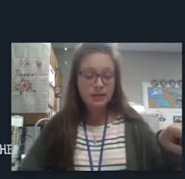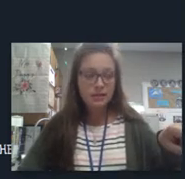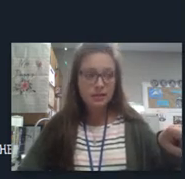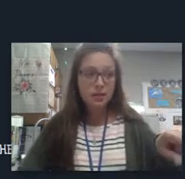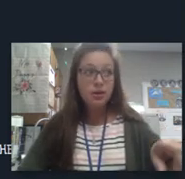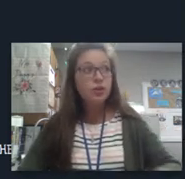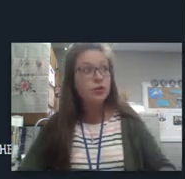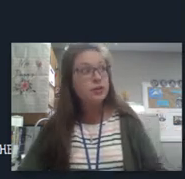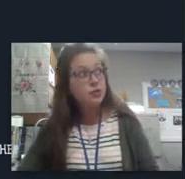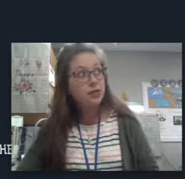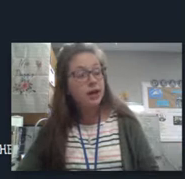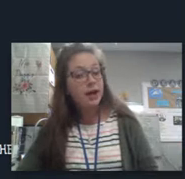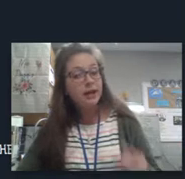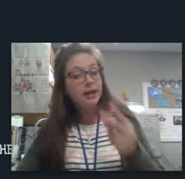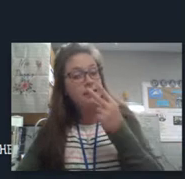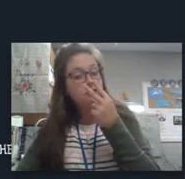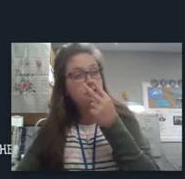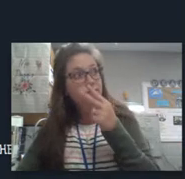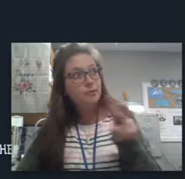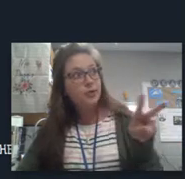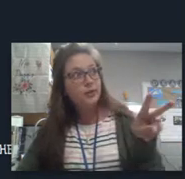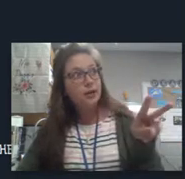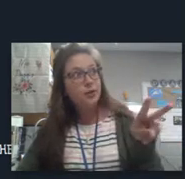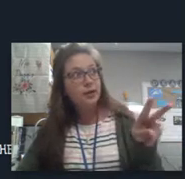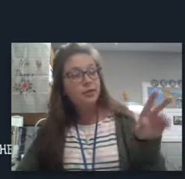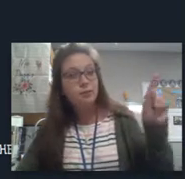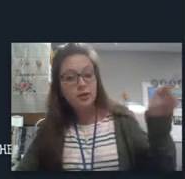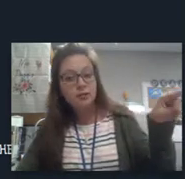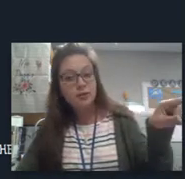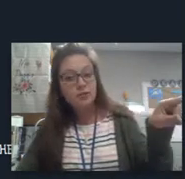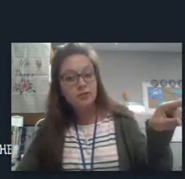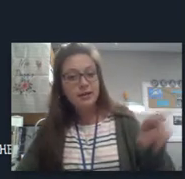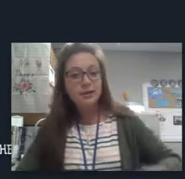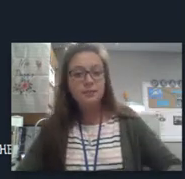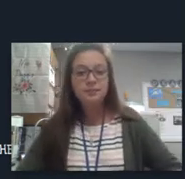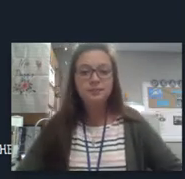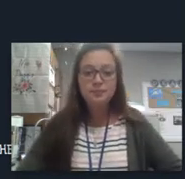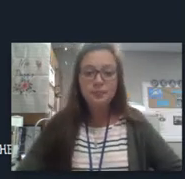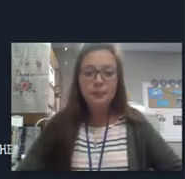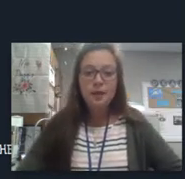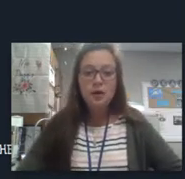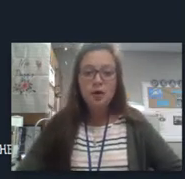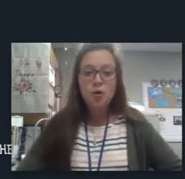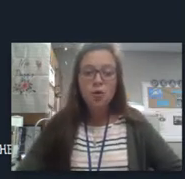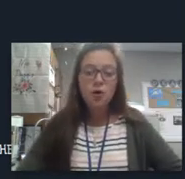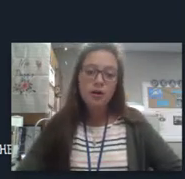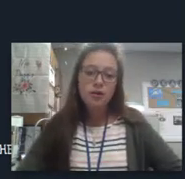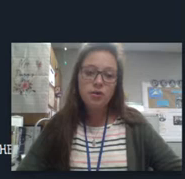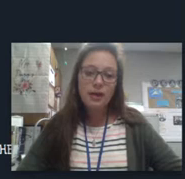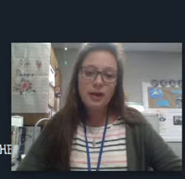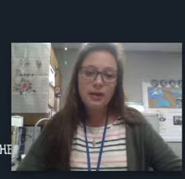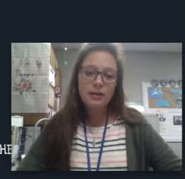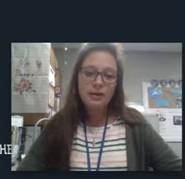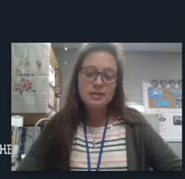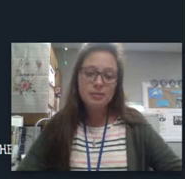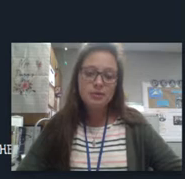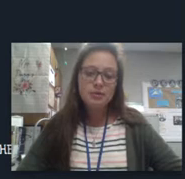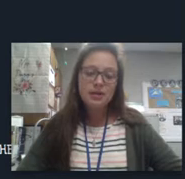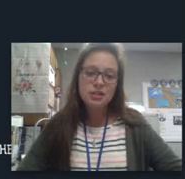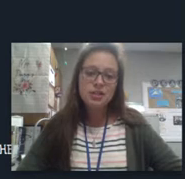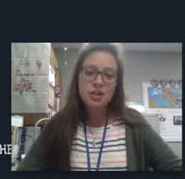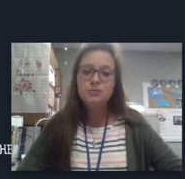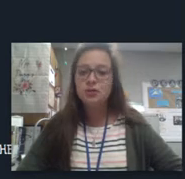like I did. You can do an eye gaze. So if I'm looking that way, they're probably over there. Or you can